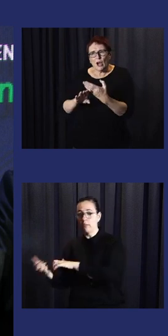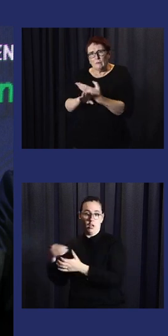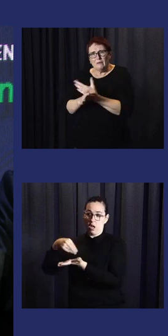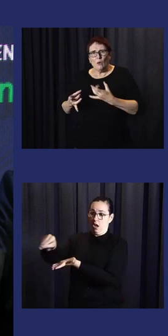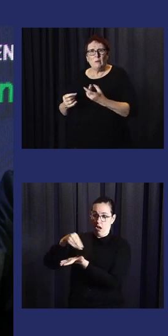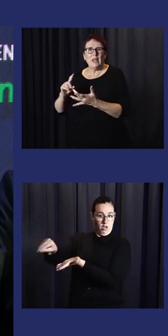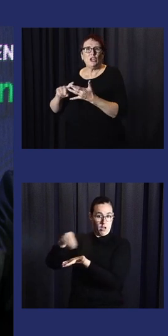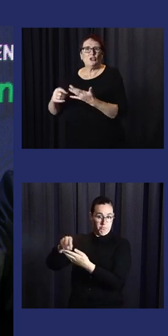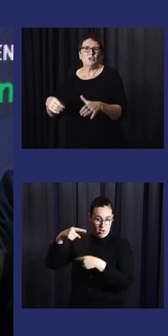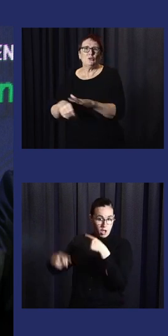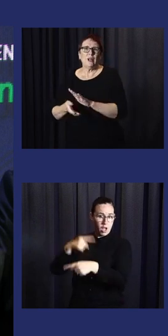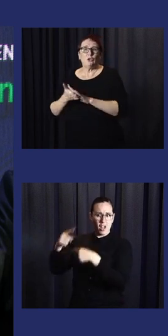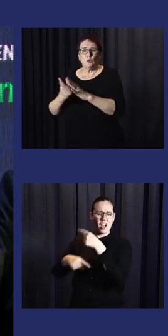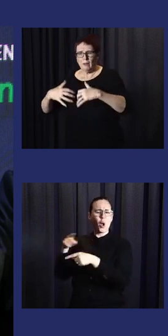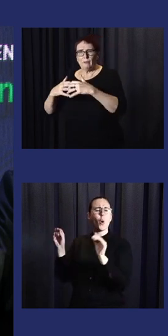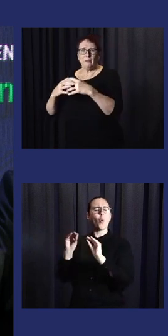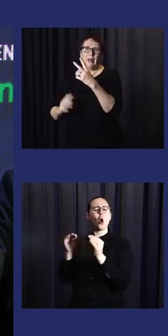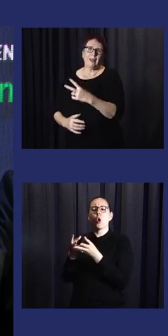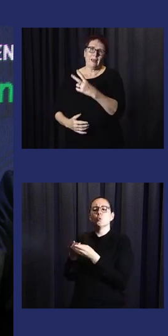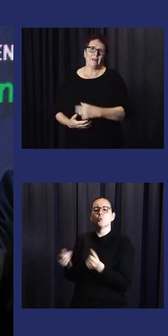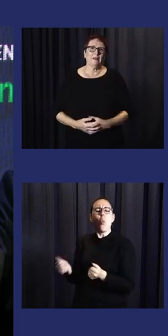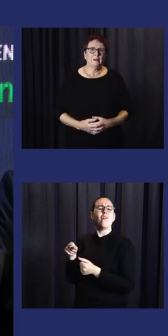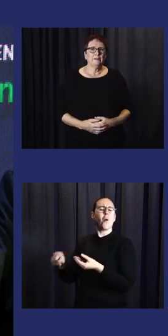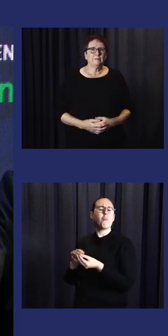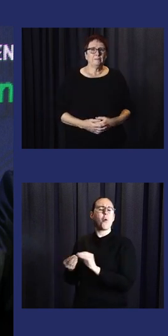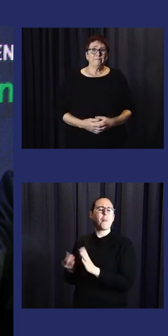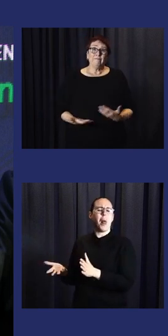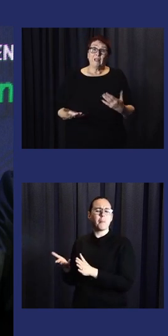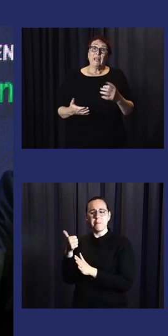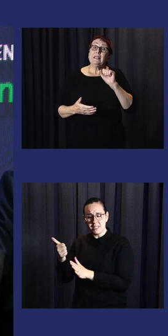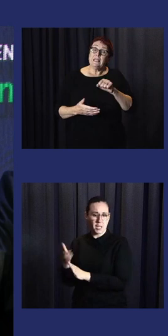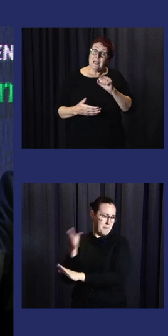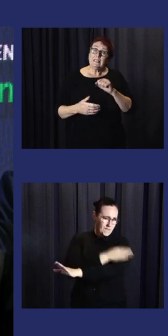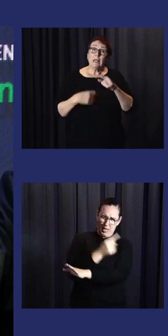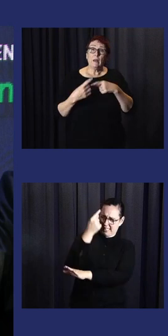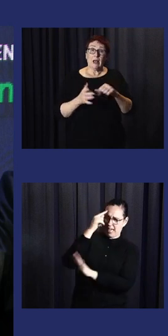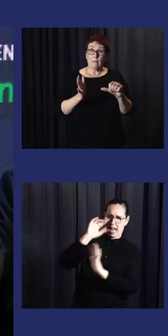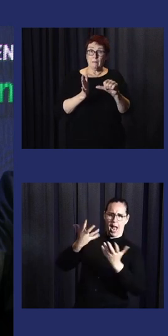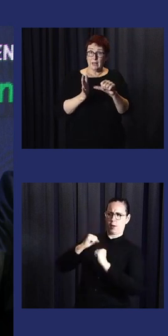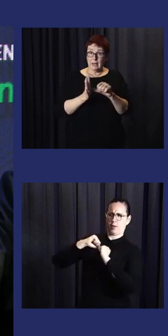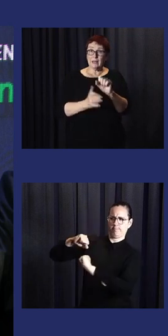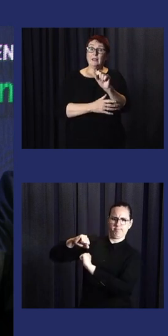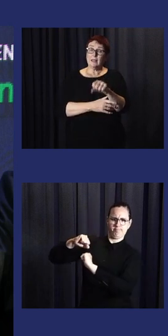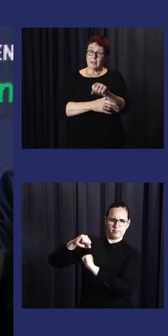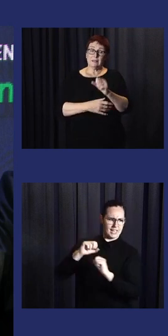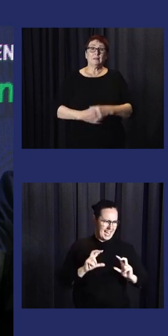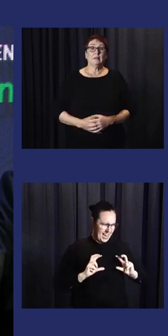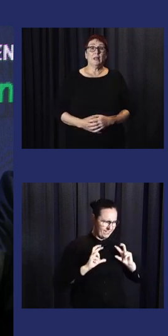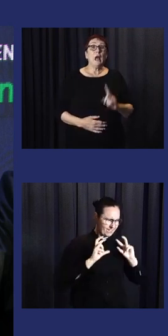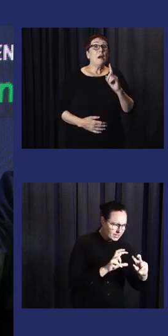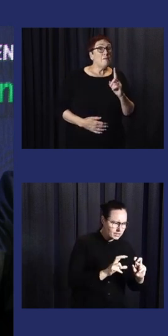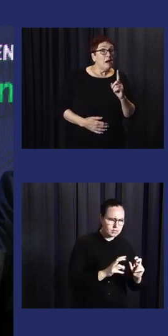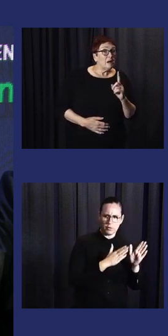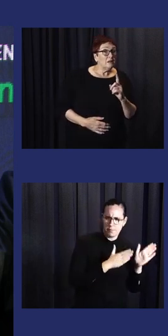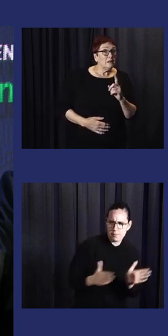disaster risk reduction. These are issues of finance, but please, let's be clear, these are also issues